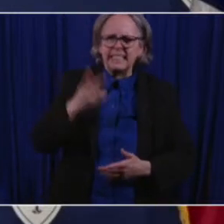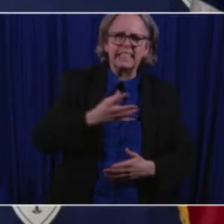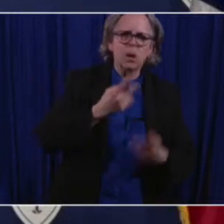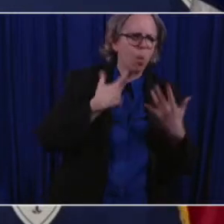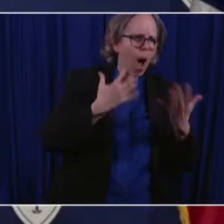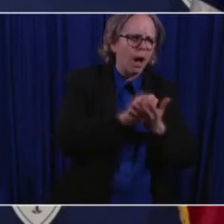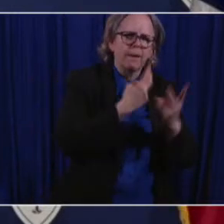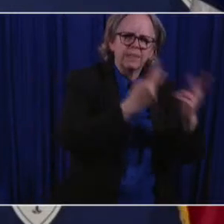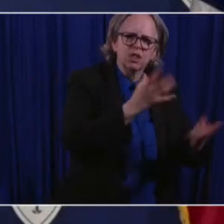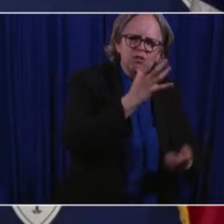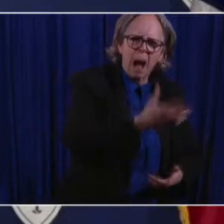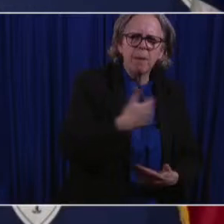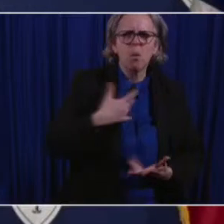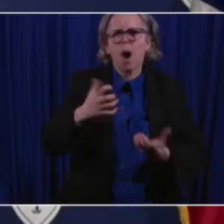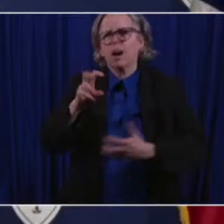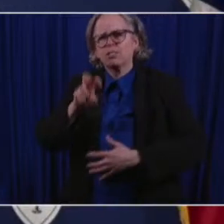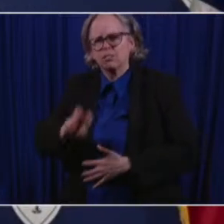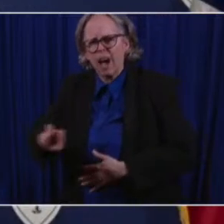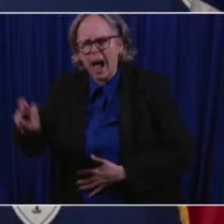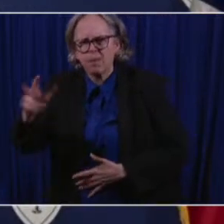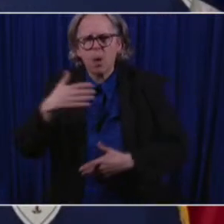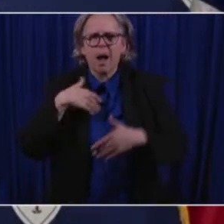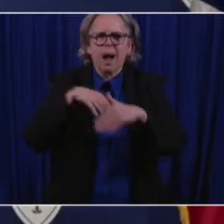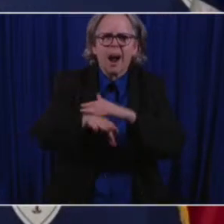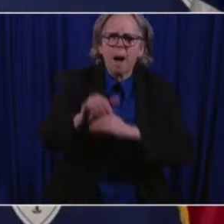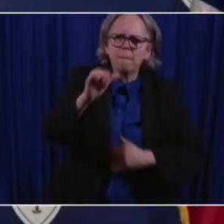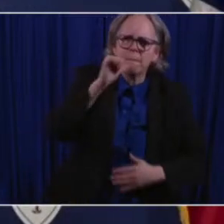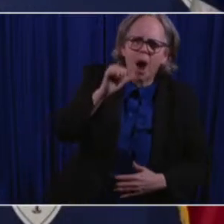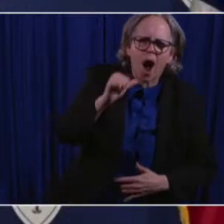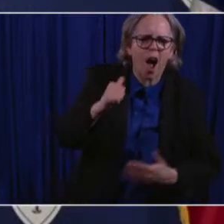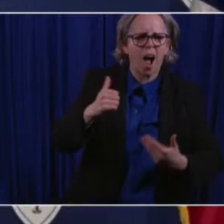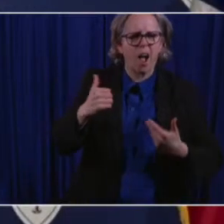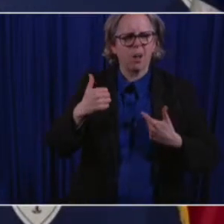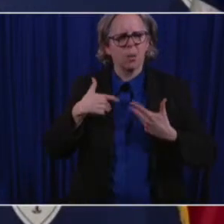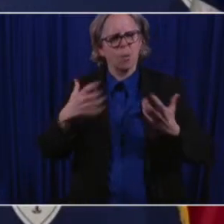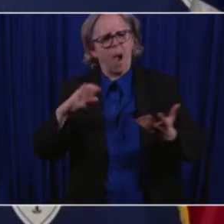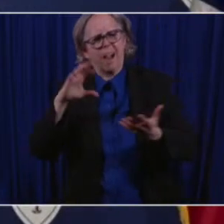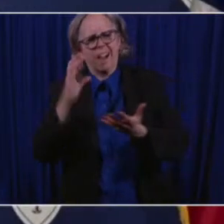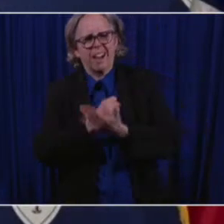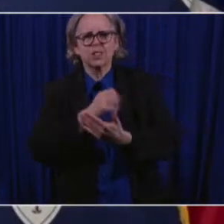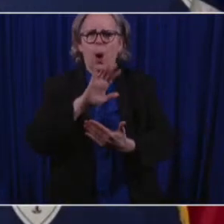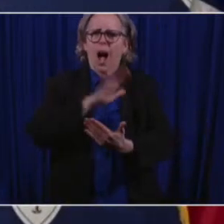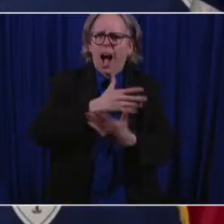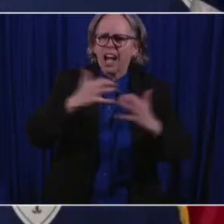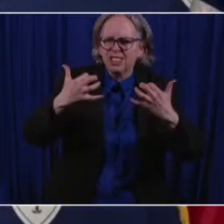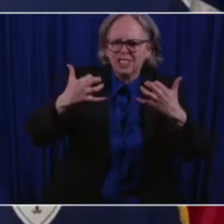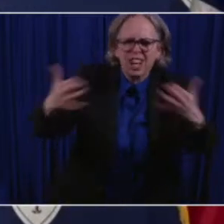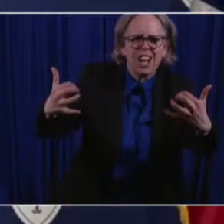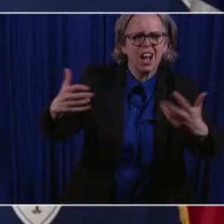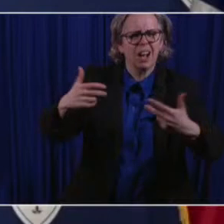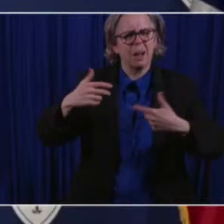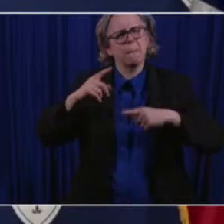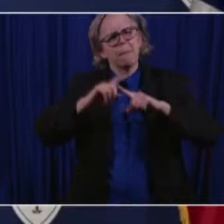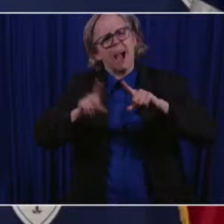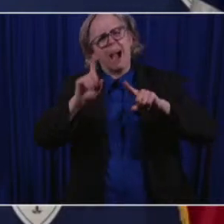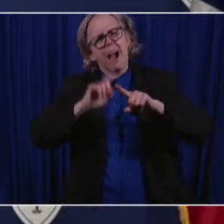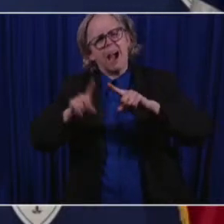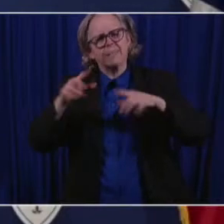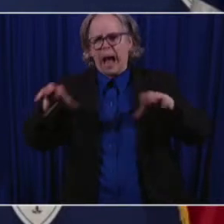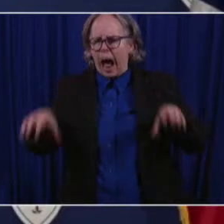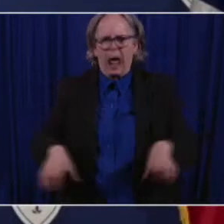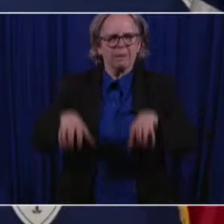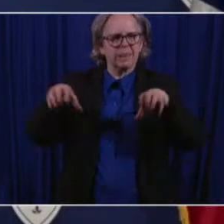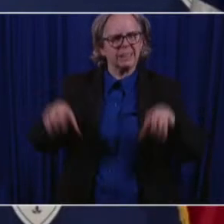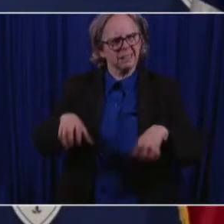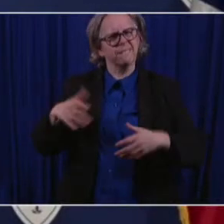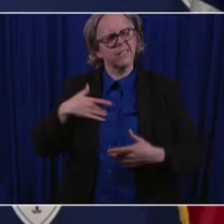want to go to a restaurant. They want to go to a bar. They want to feel confident. They want to have that confidence level. And so